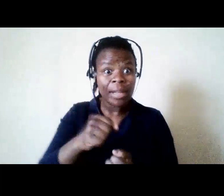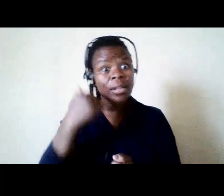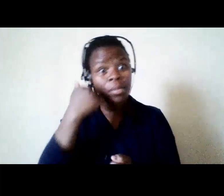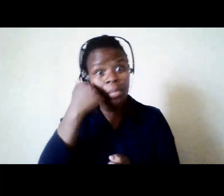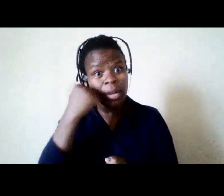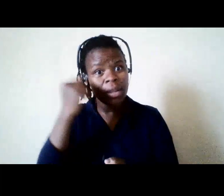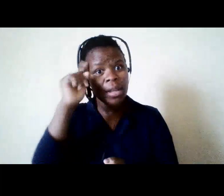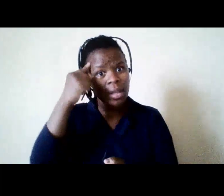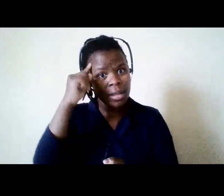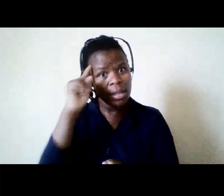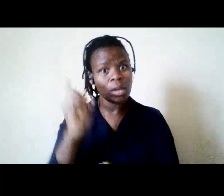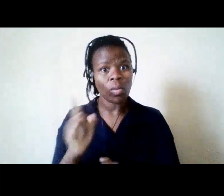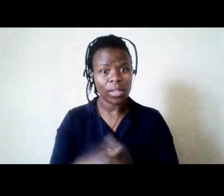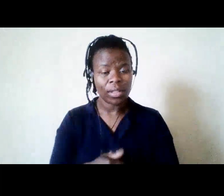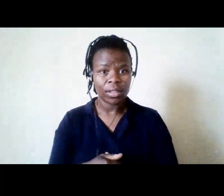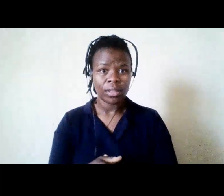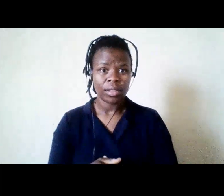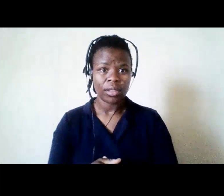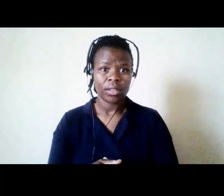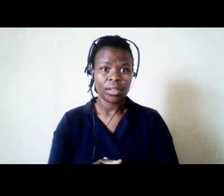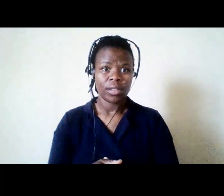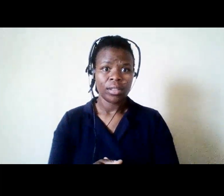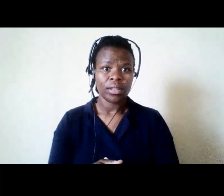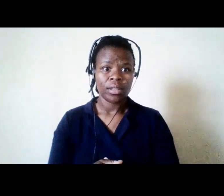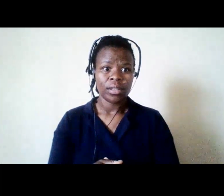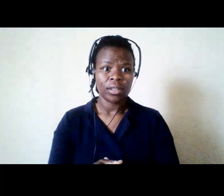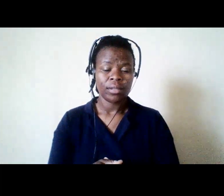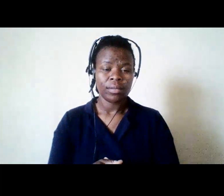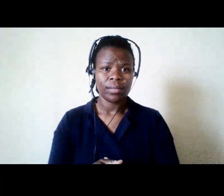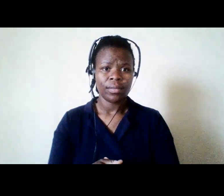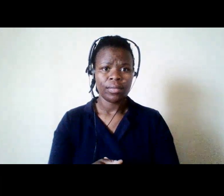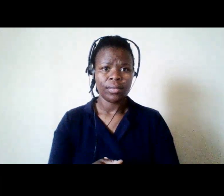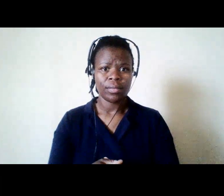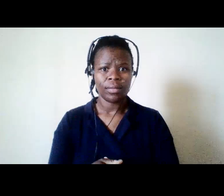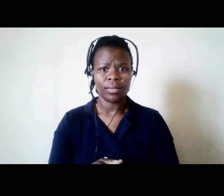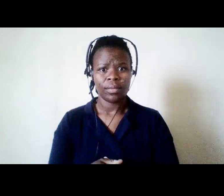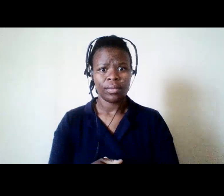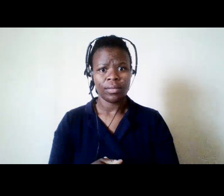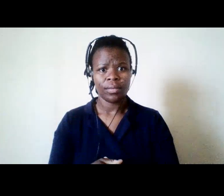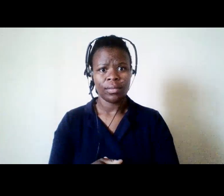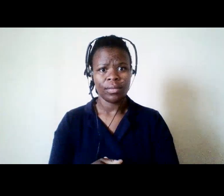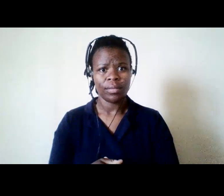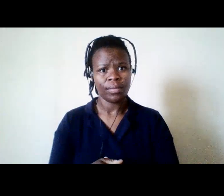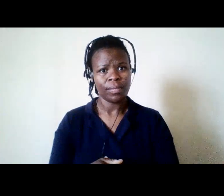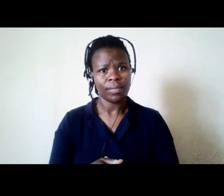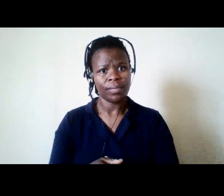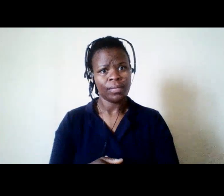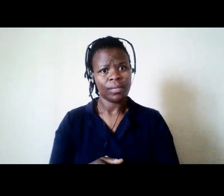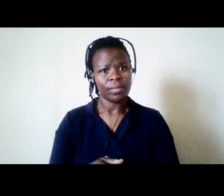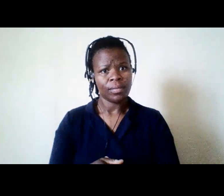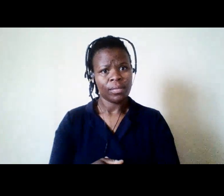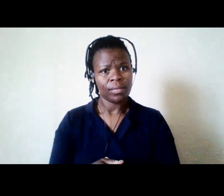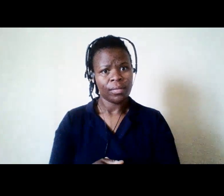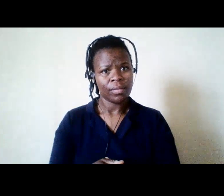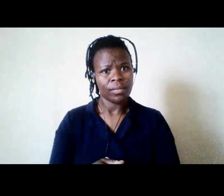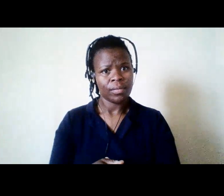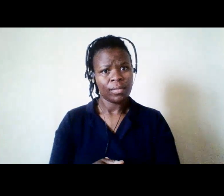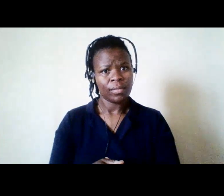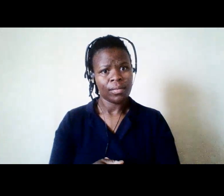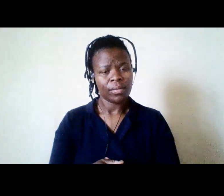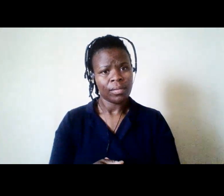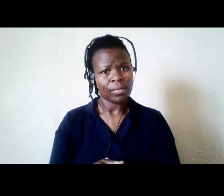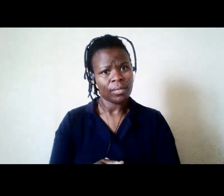let's go as much as we can. We might not, I don't think we'll go up to 6 p.m. Go as much as we can and then we end earlier. I don't know if we agree with that, or